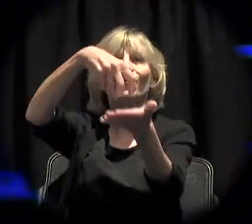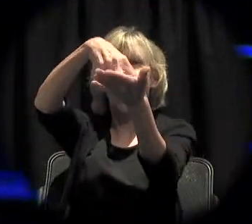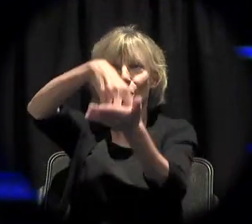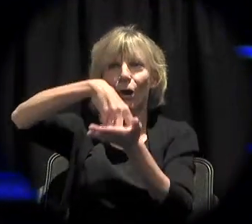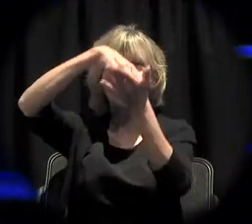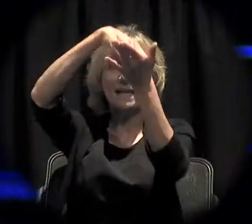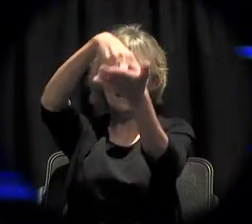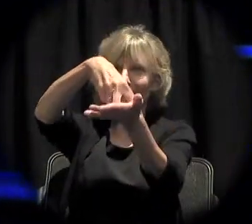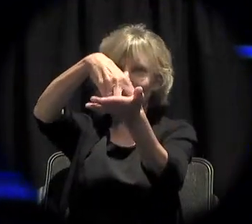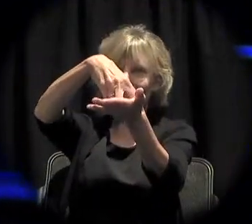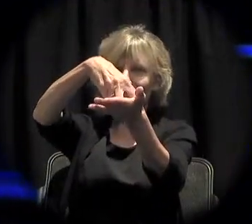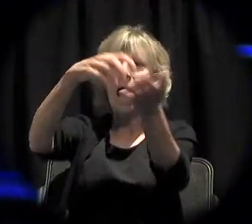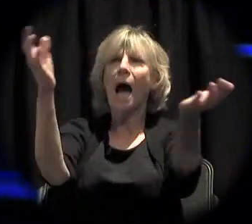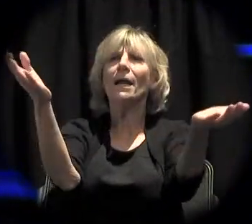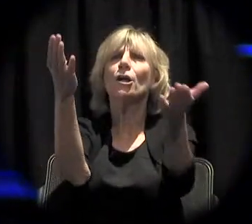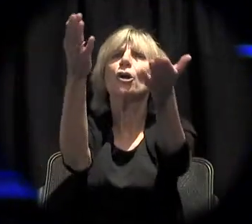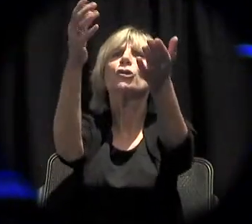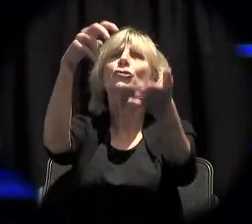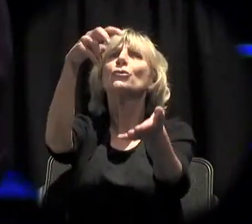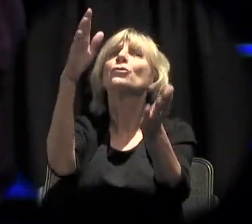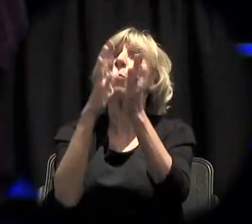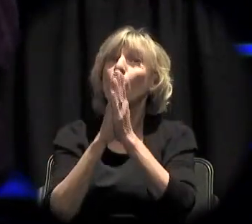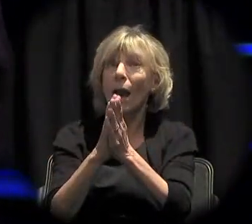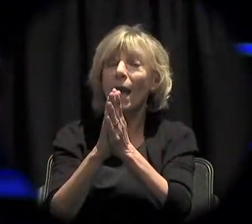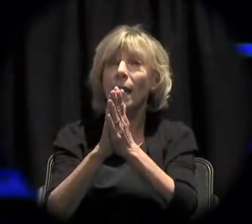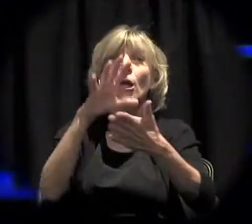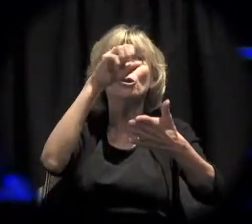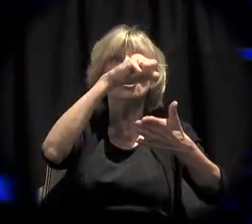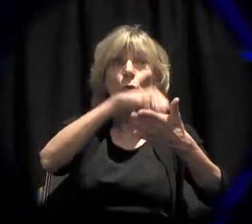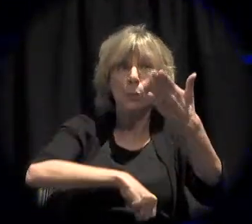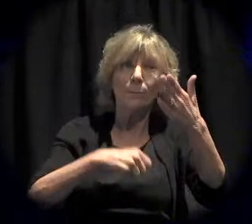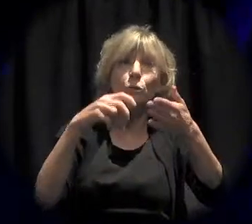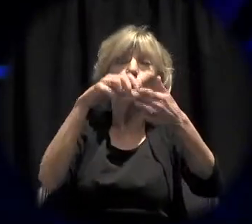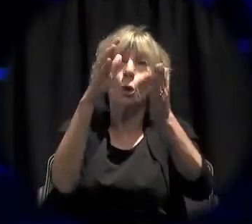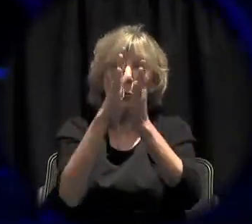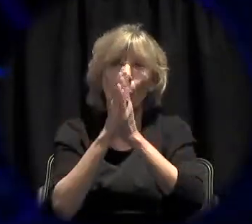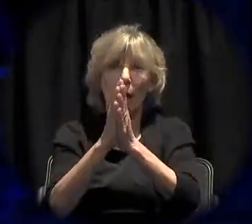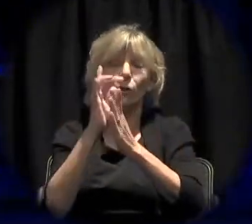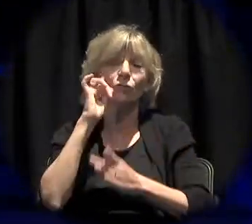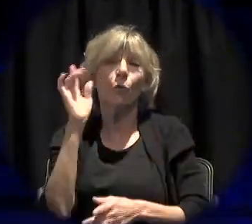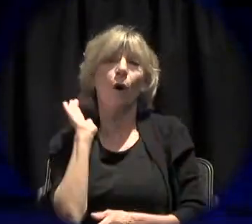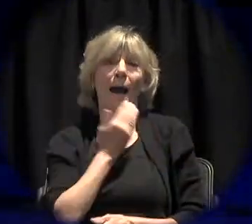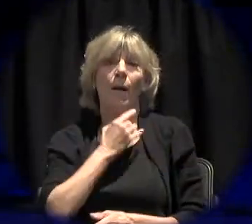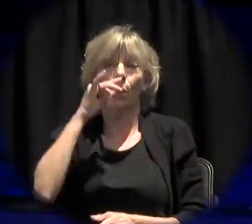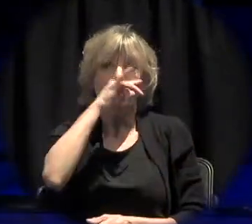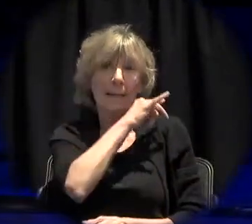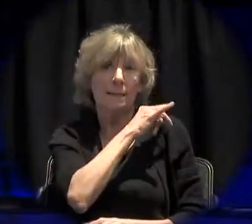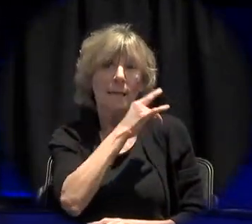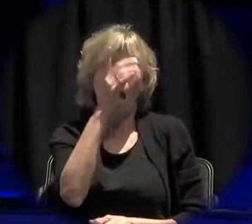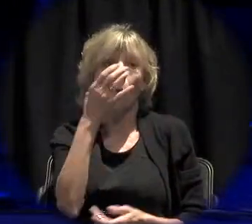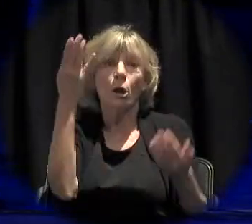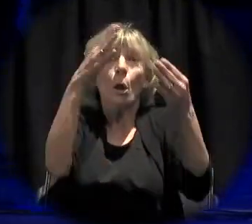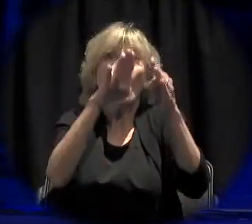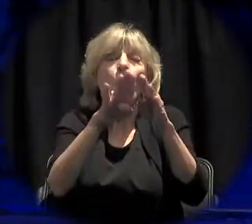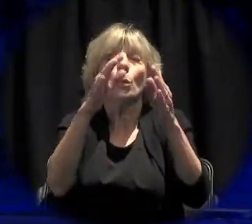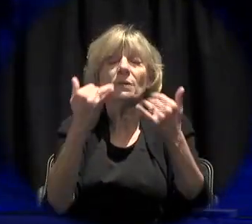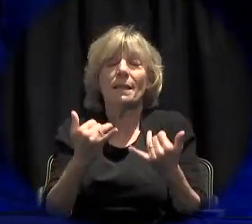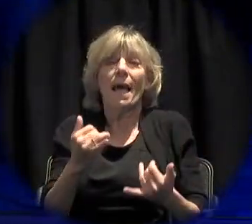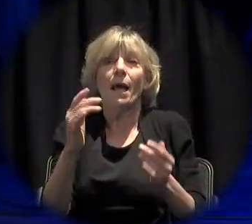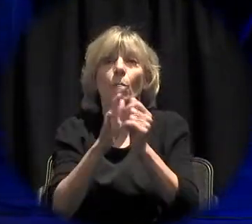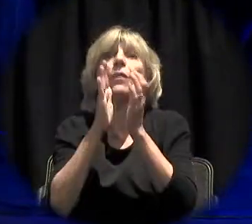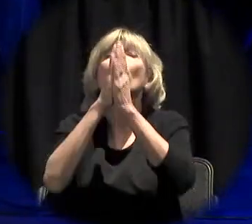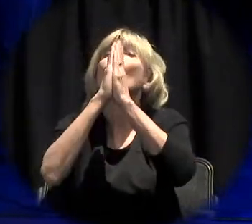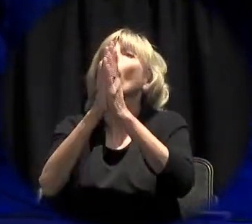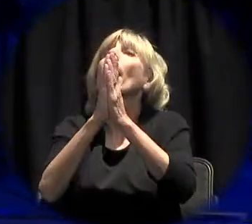to pray the prayers of Scripture for your kids. And I would like to close today by praying one of those prayers of